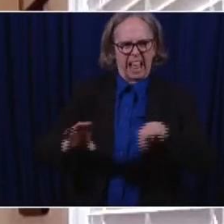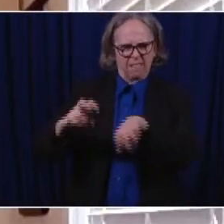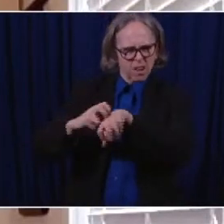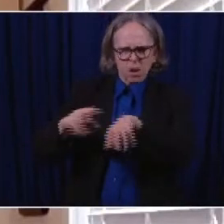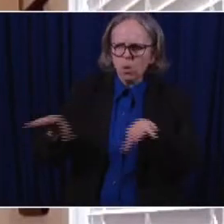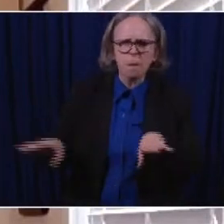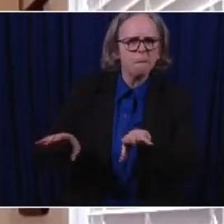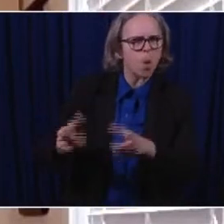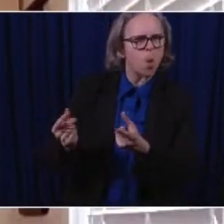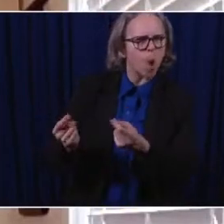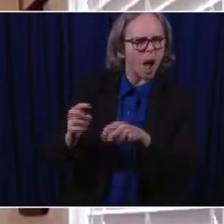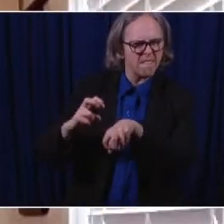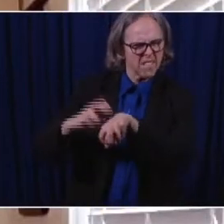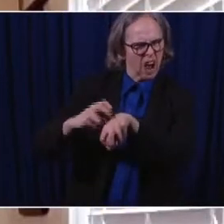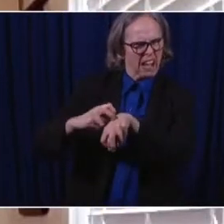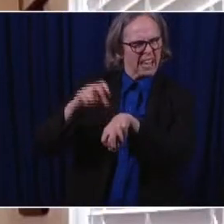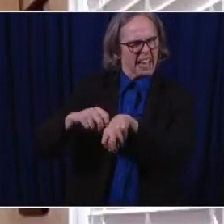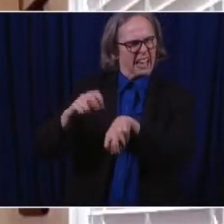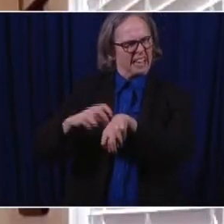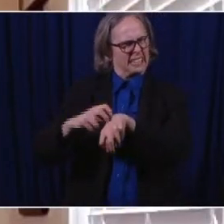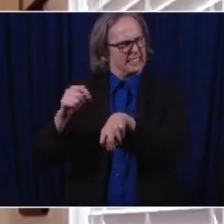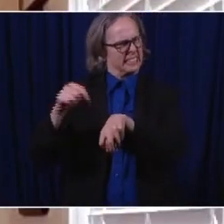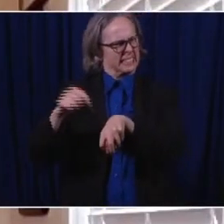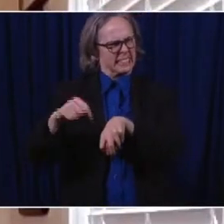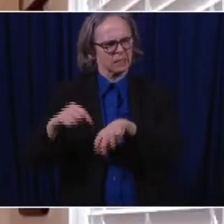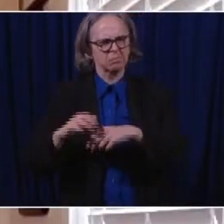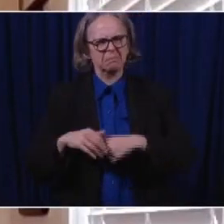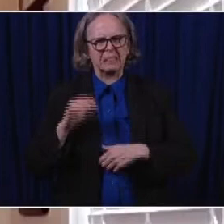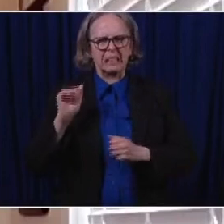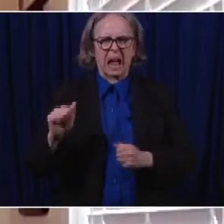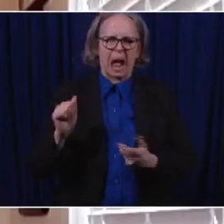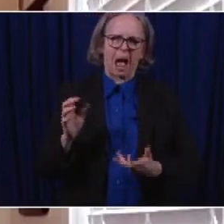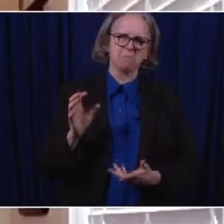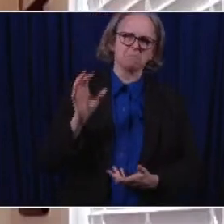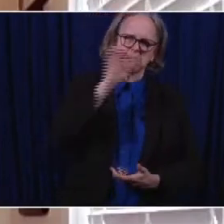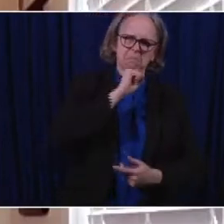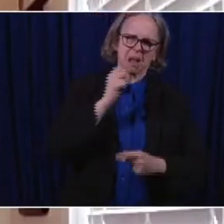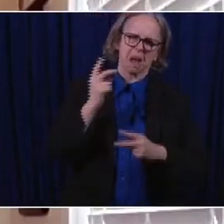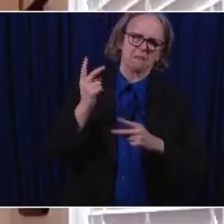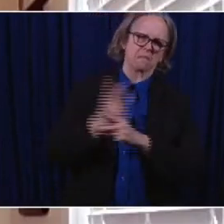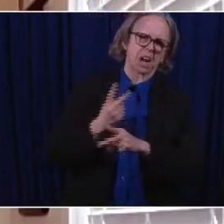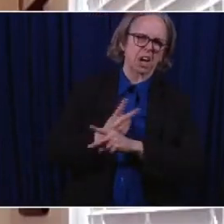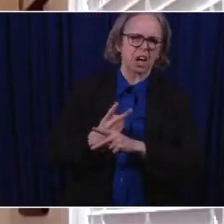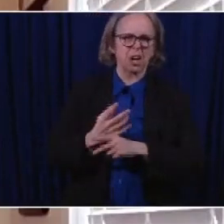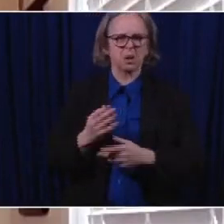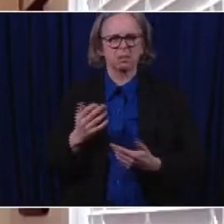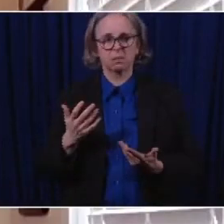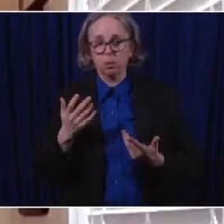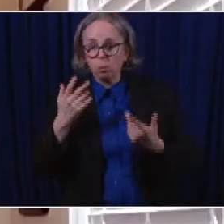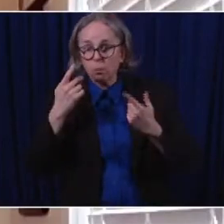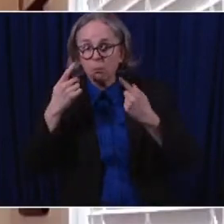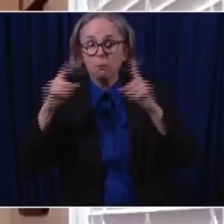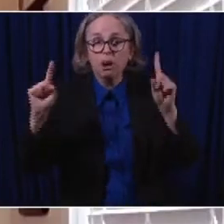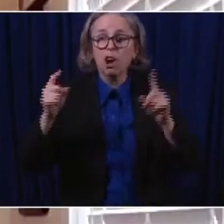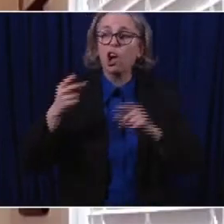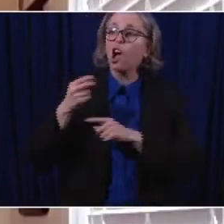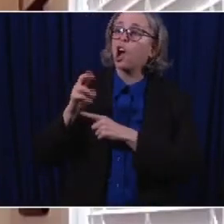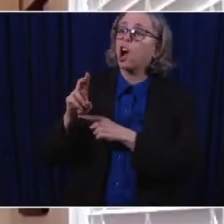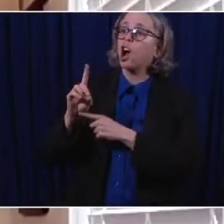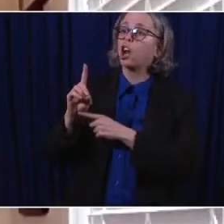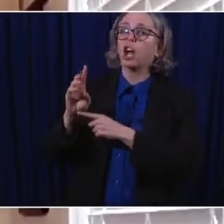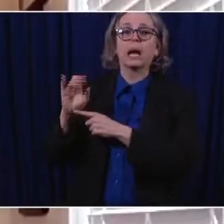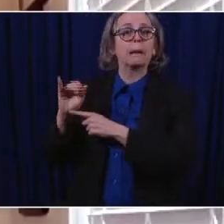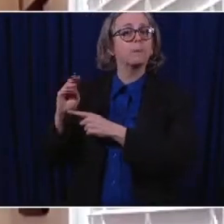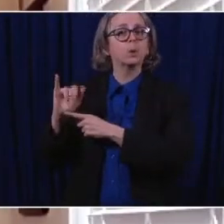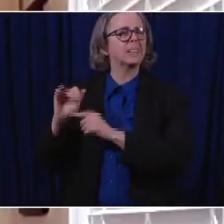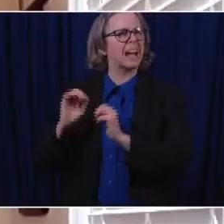a pretty good estimate of herd immunity, especially as we get further into the vaccinations. Right now,